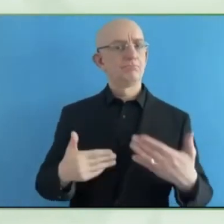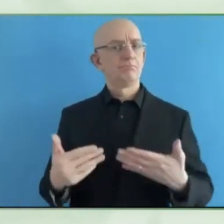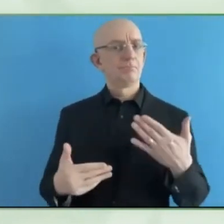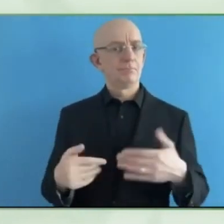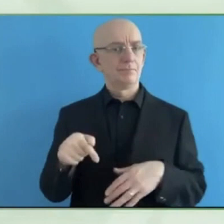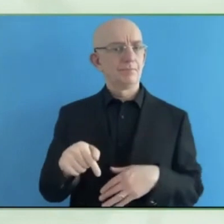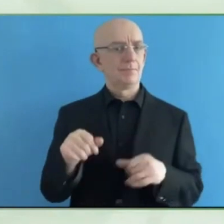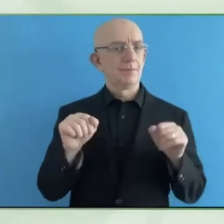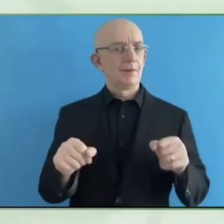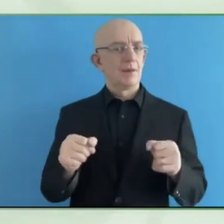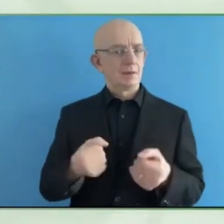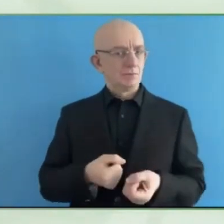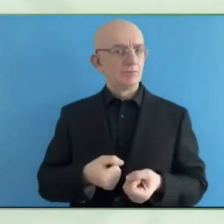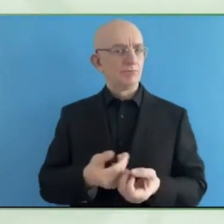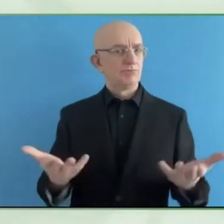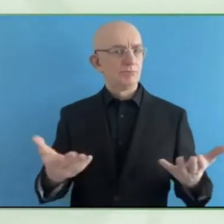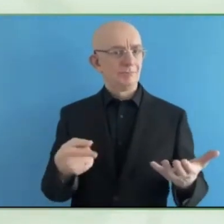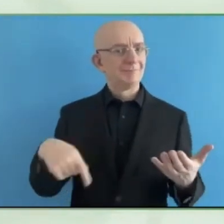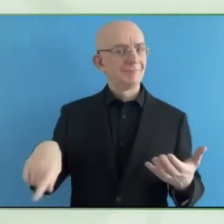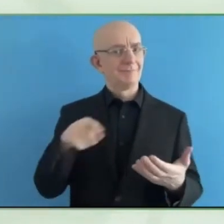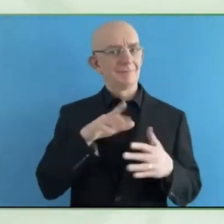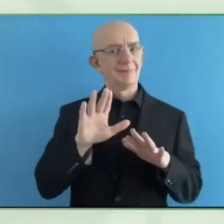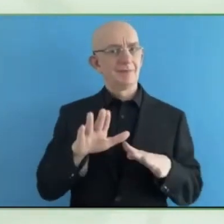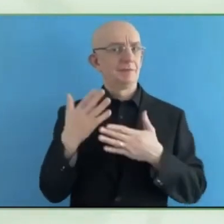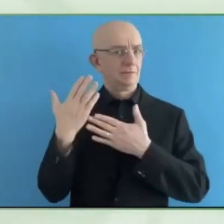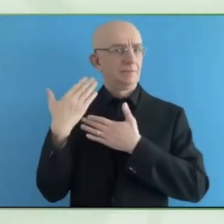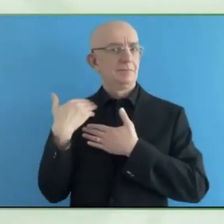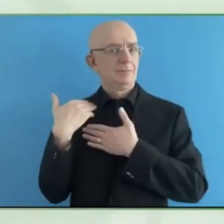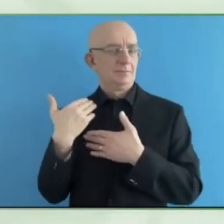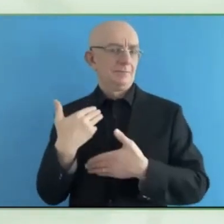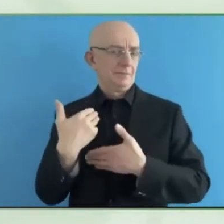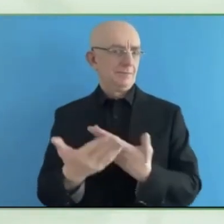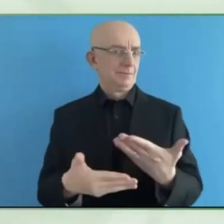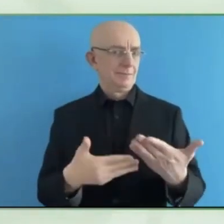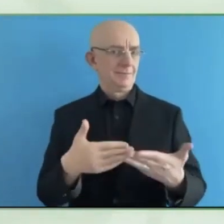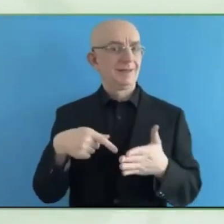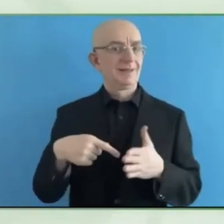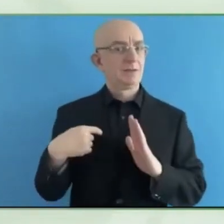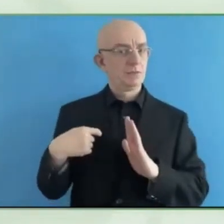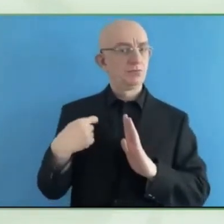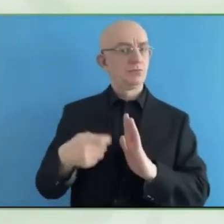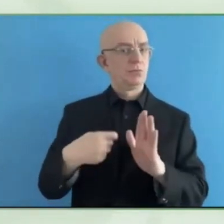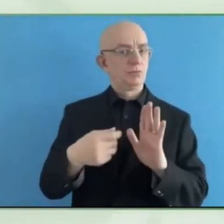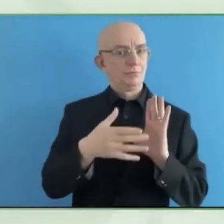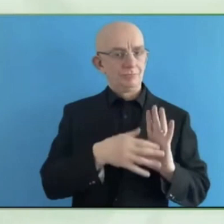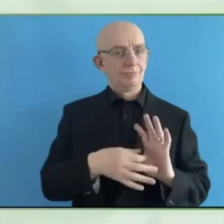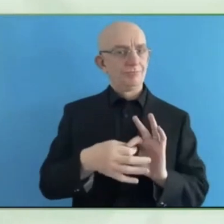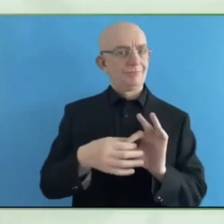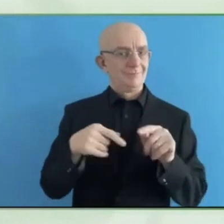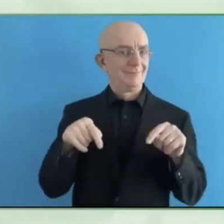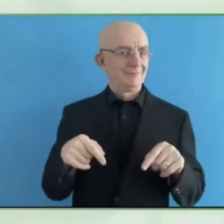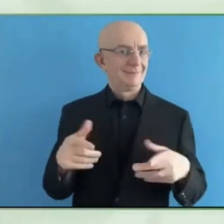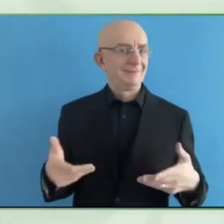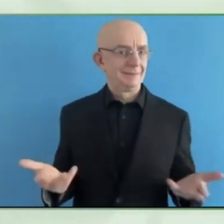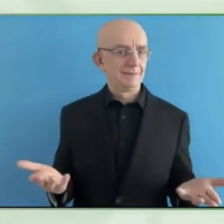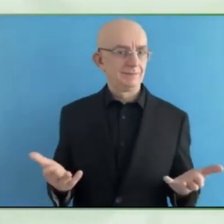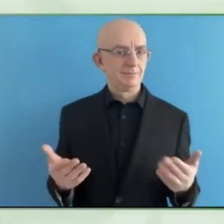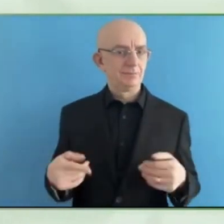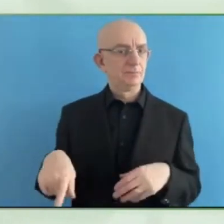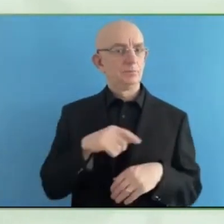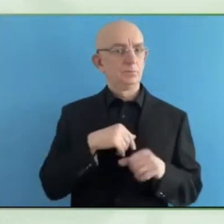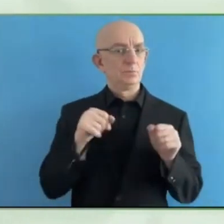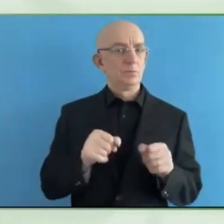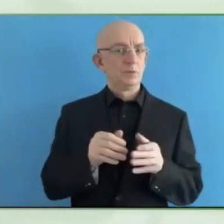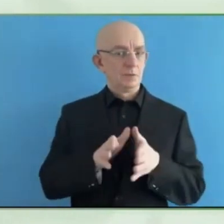One is globally. We already transformed or moved this project or extended this